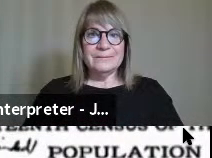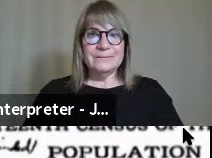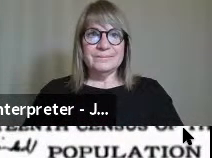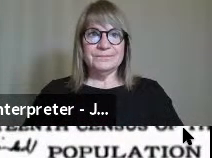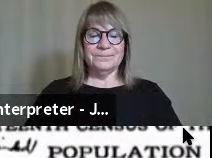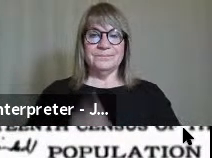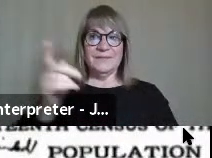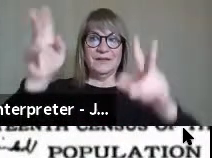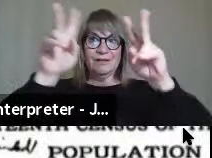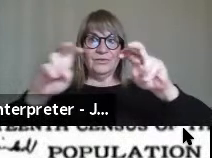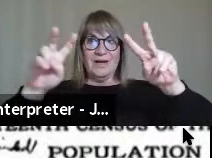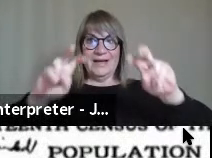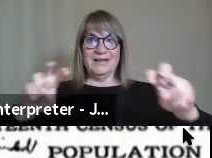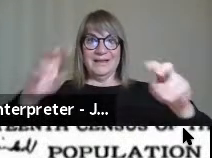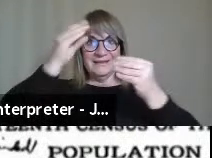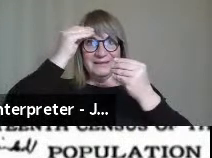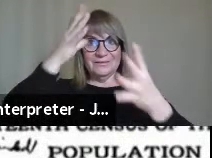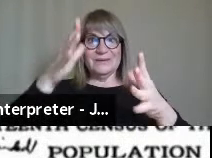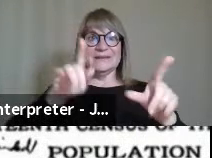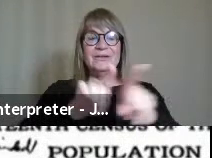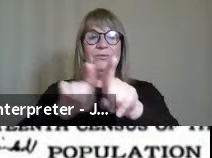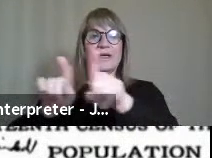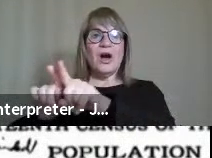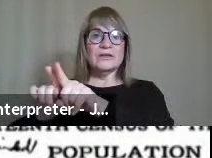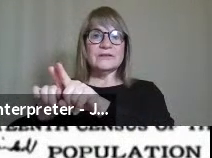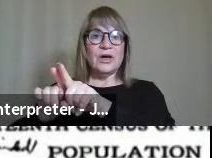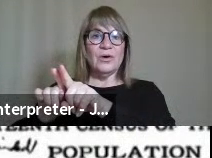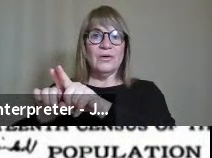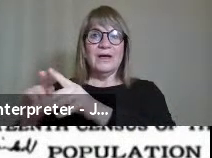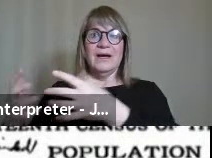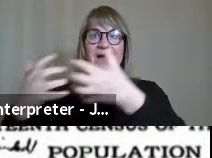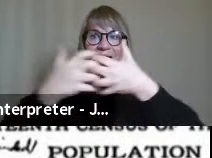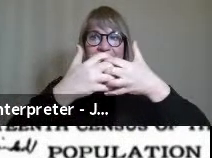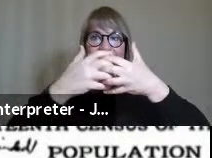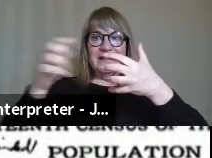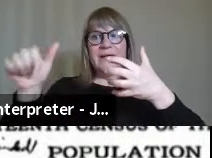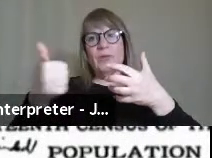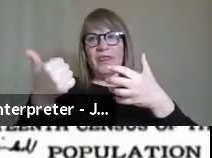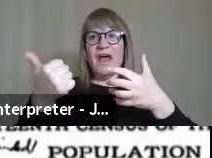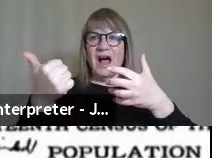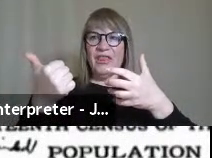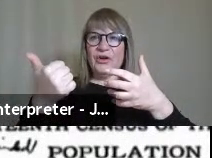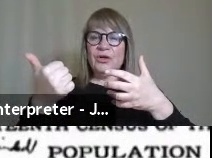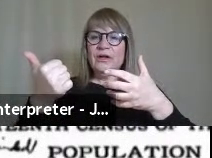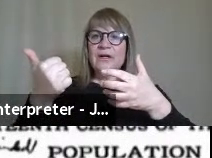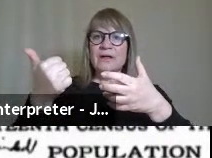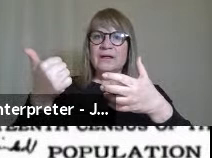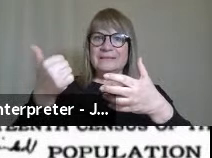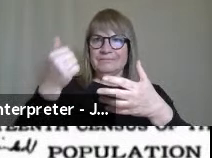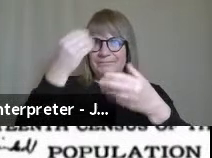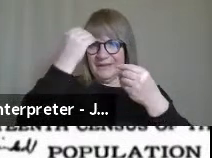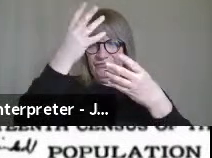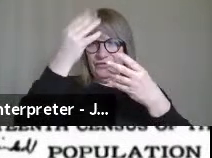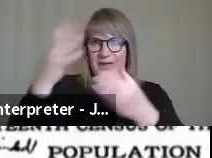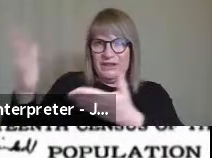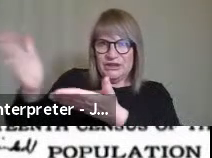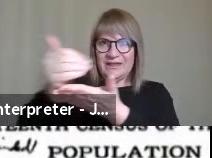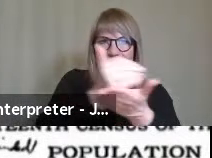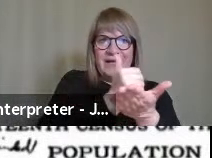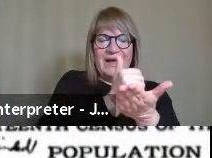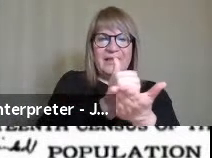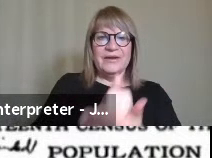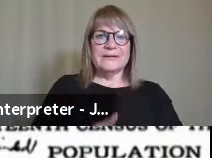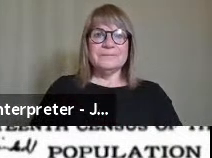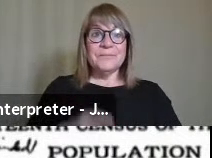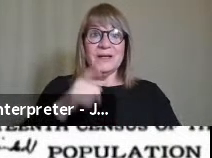to analyze this data we also complement it with other sources of data so this slide says integrating census data and it has an